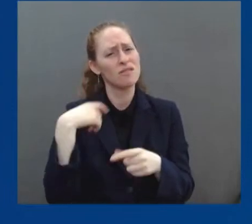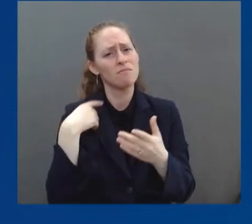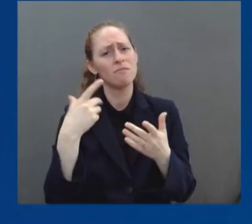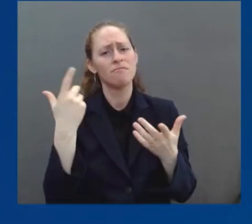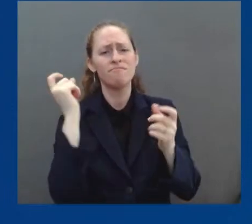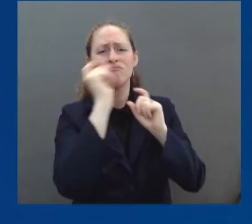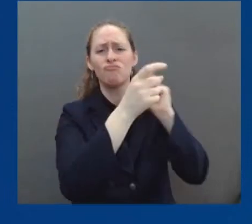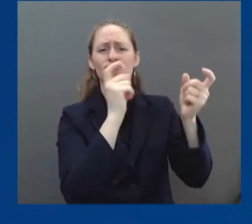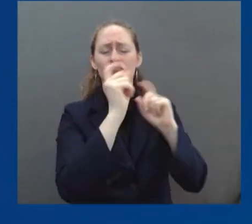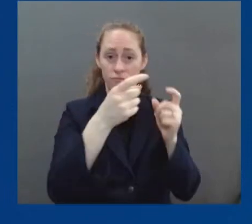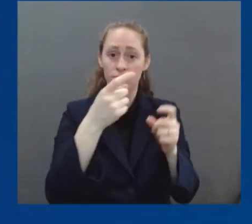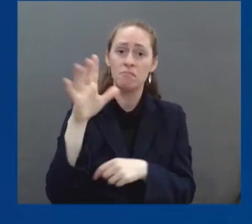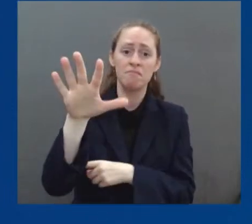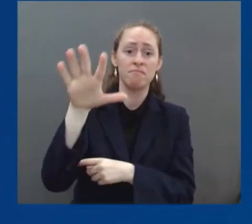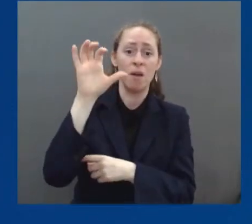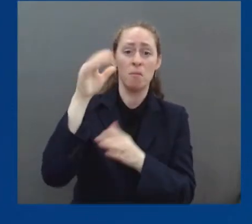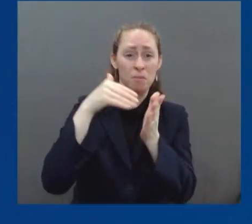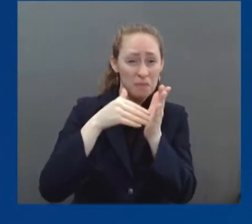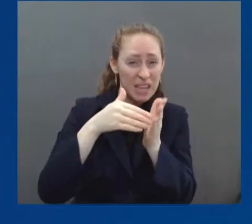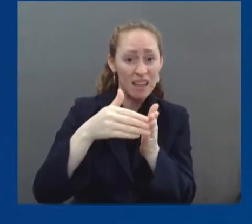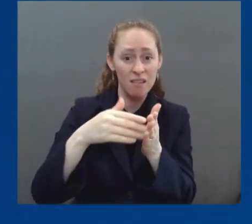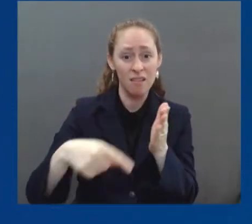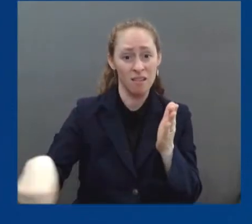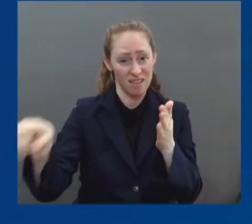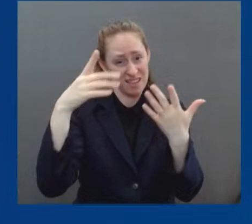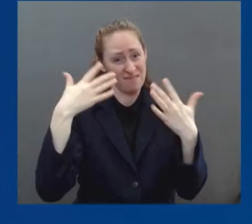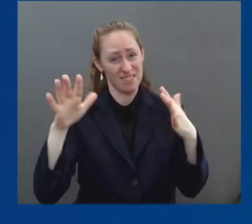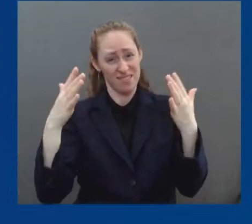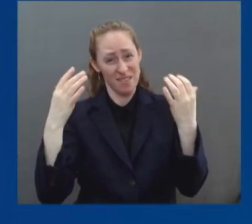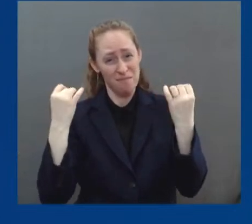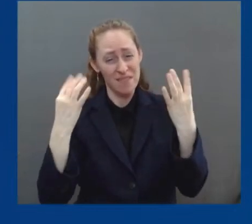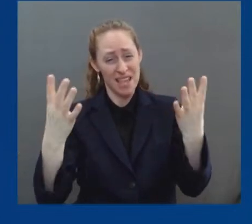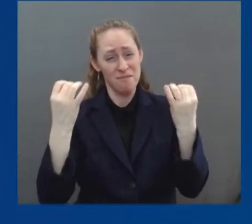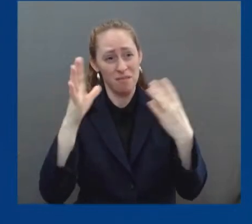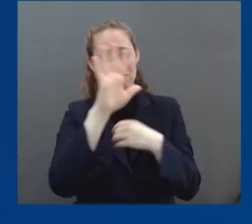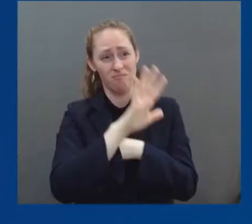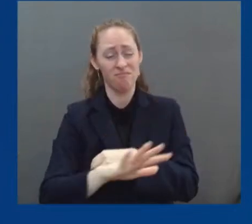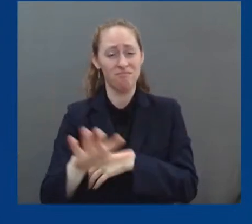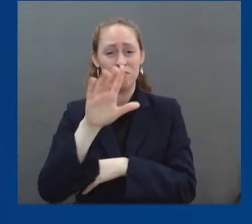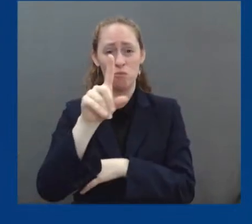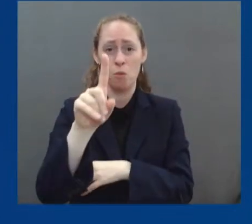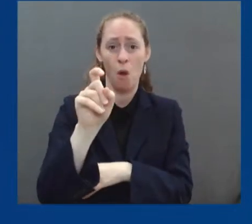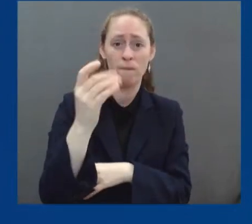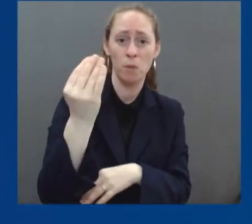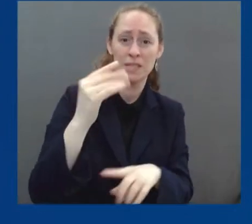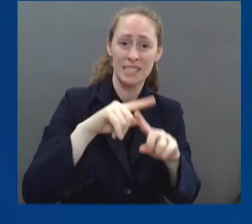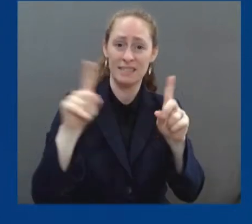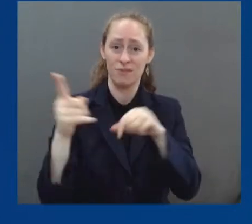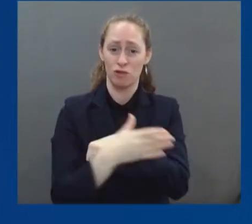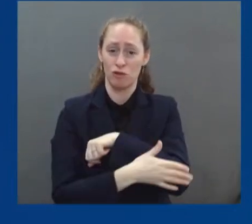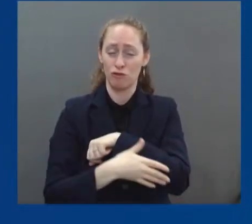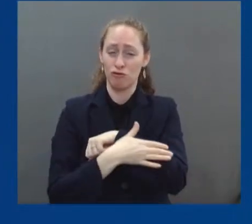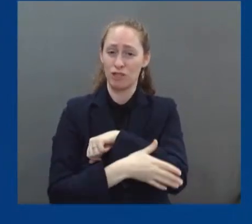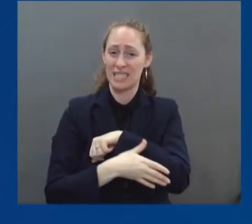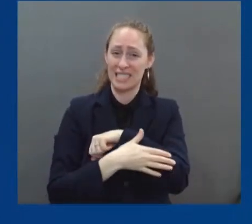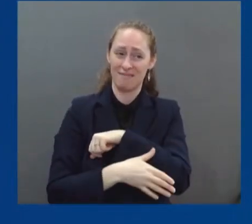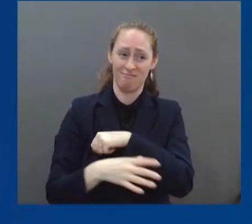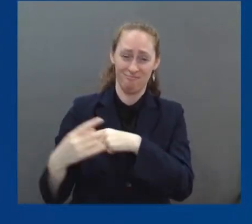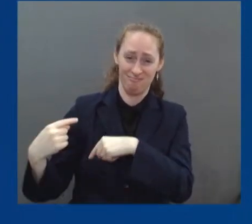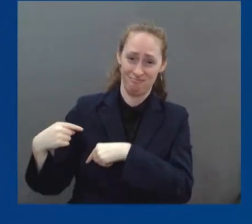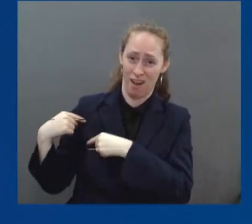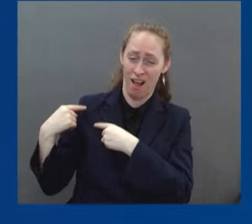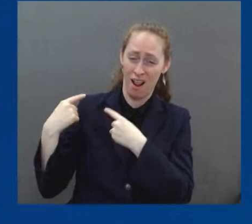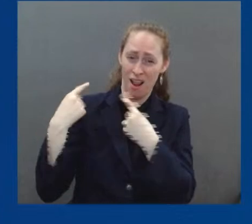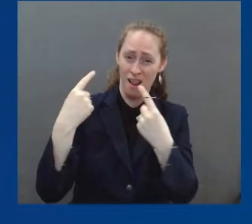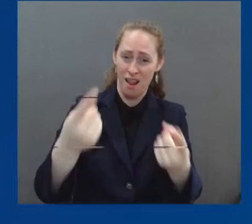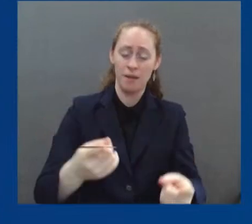different countries. And because of President Biden's leadership, vaccine supply is no longer the constraint to getting shots in arms